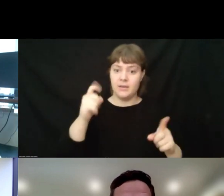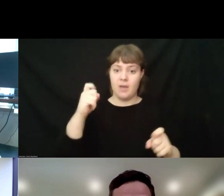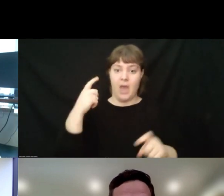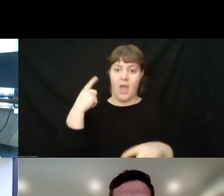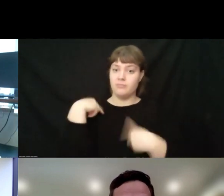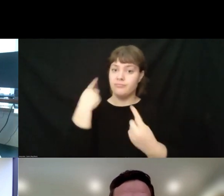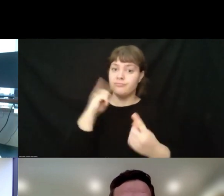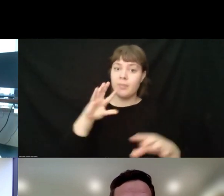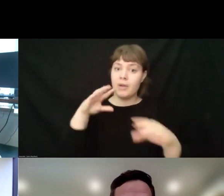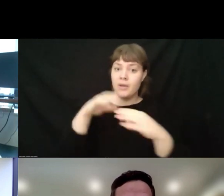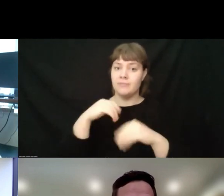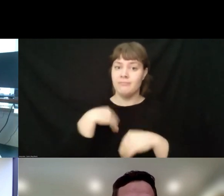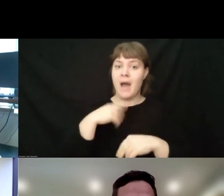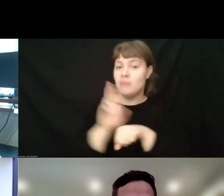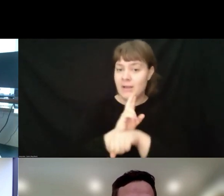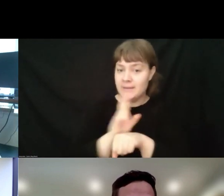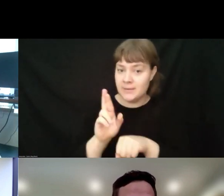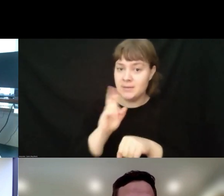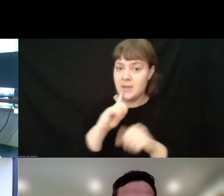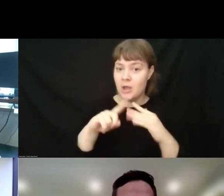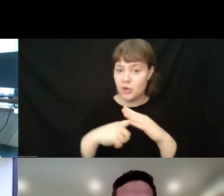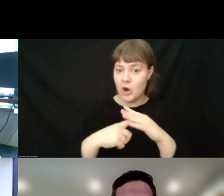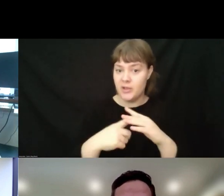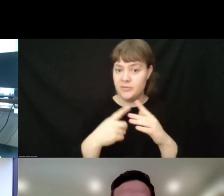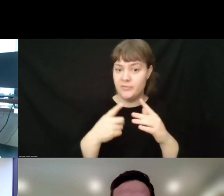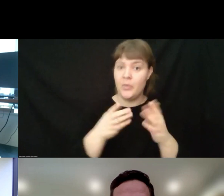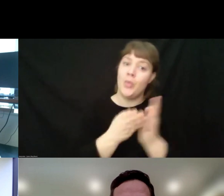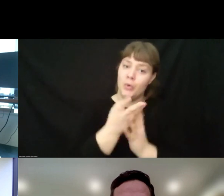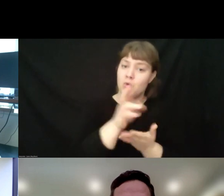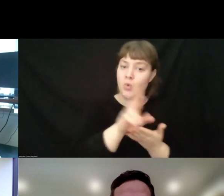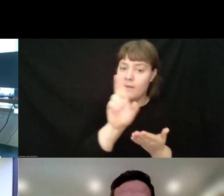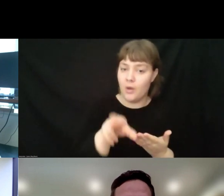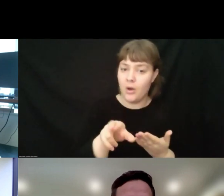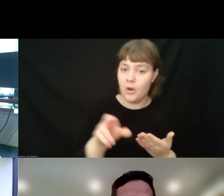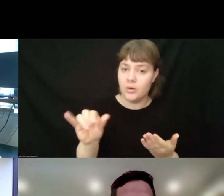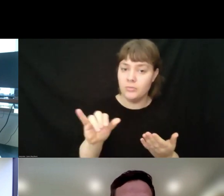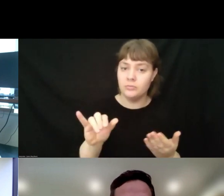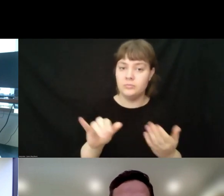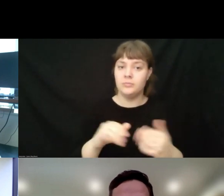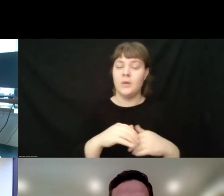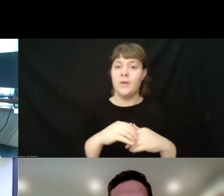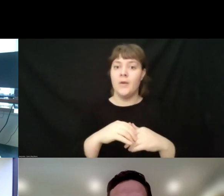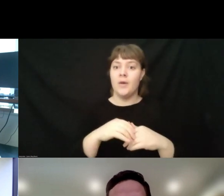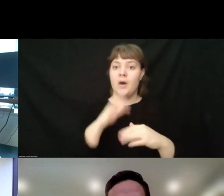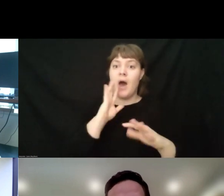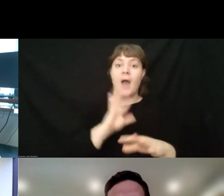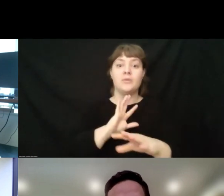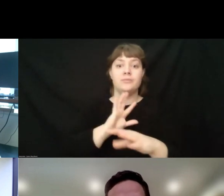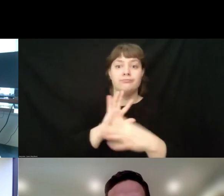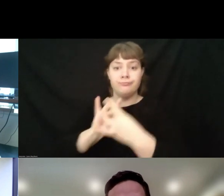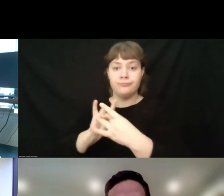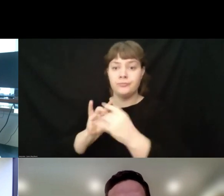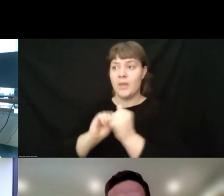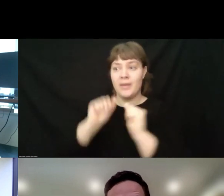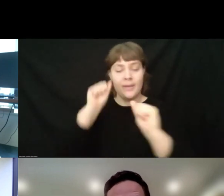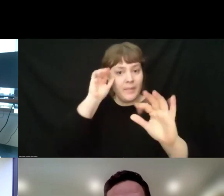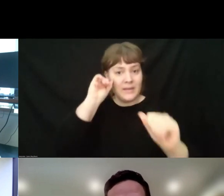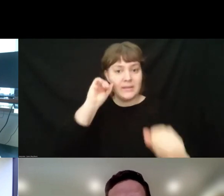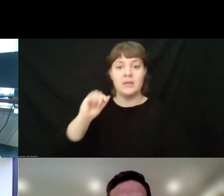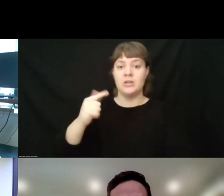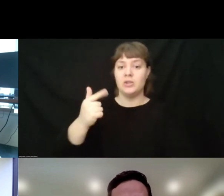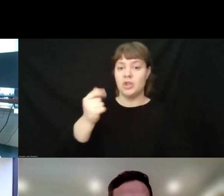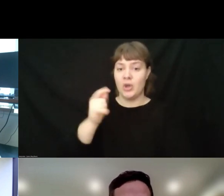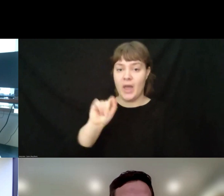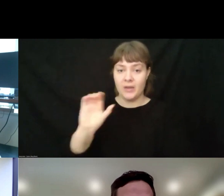my residency and training, which was all done through the University of Rochester here, with our amazing geriatric oncology